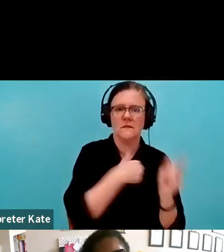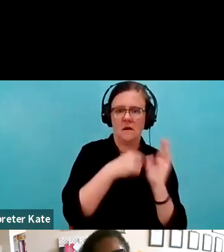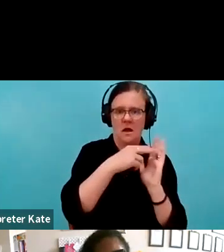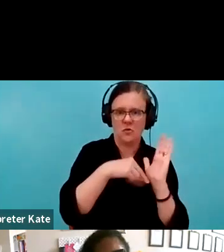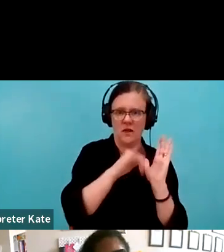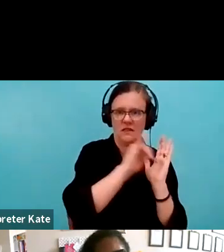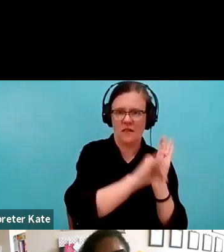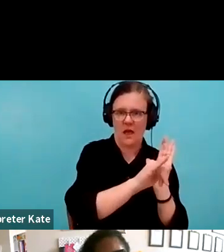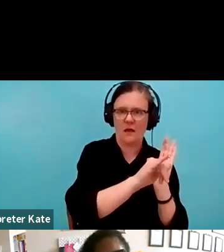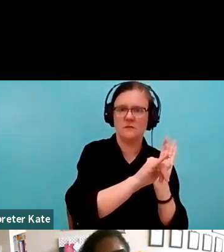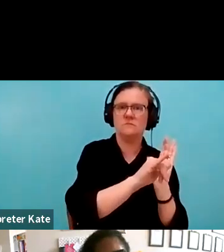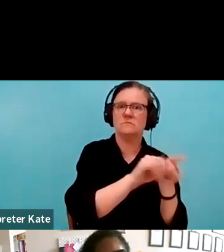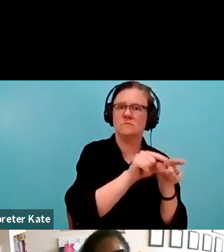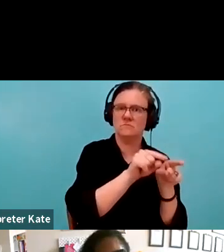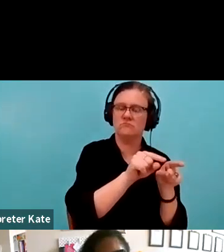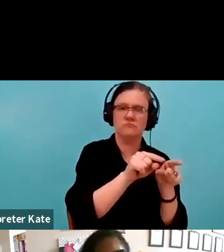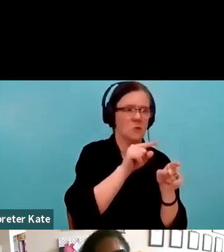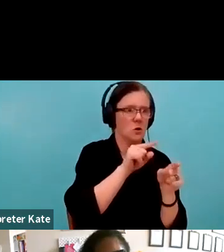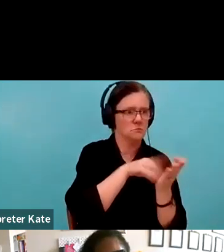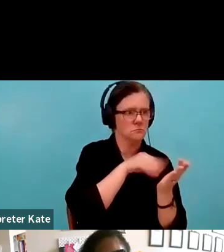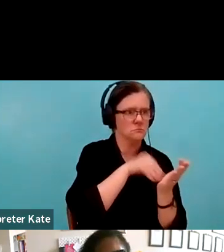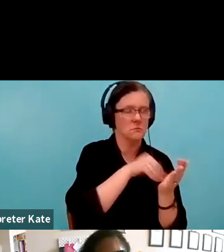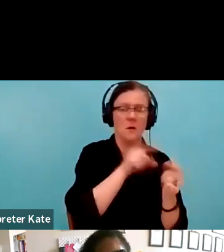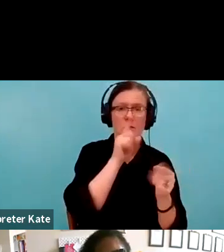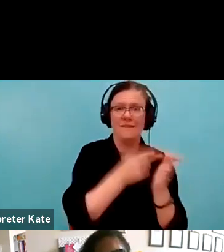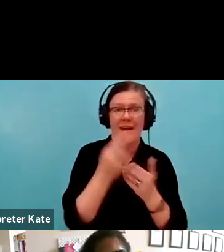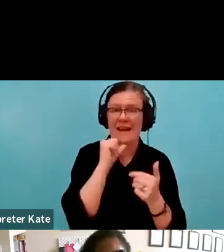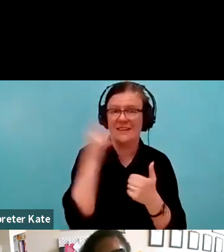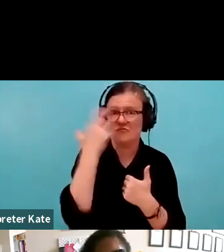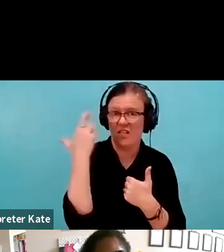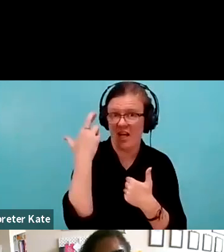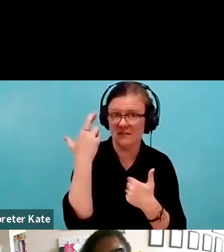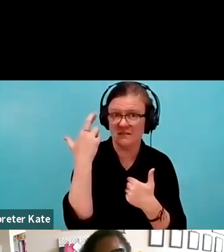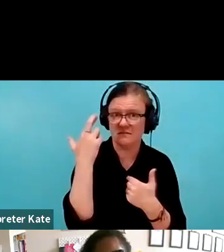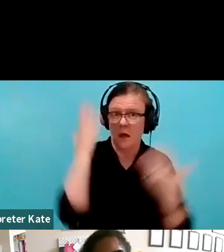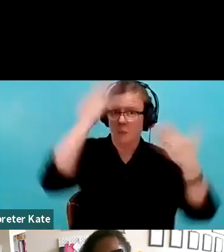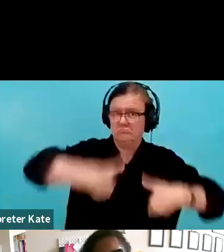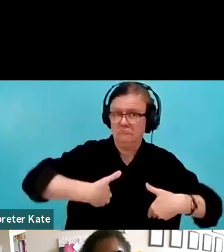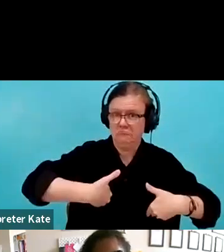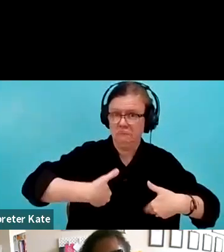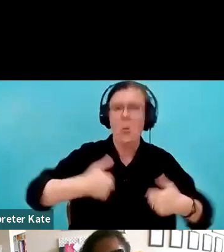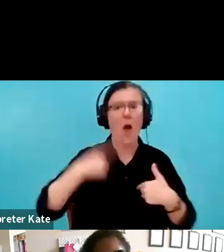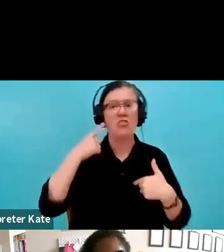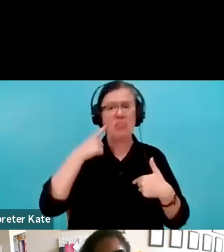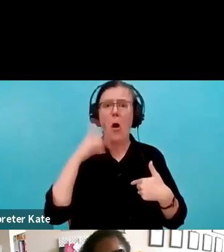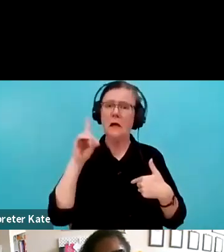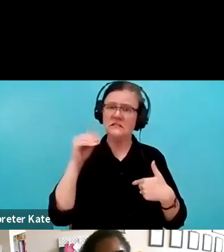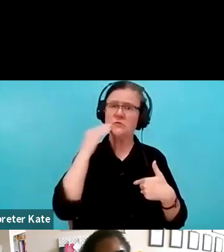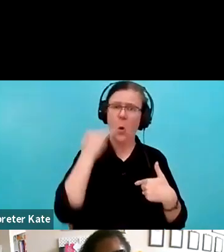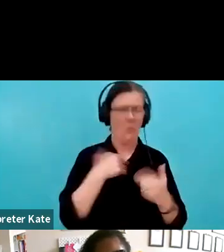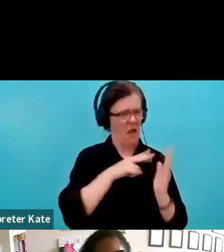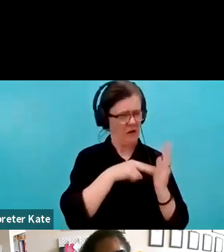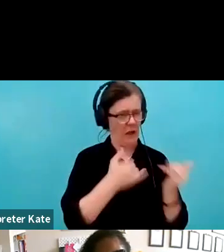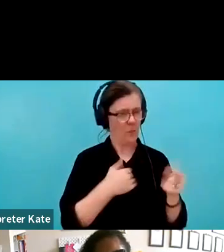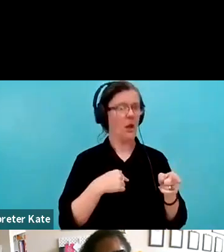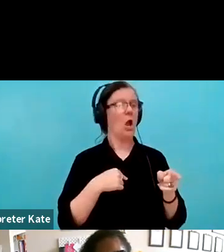deal of knowledge that I didn't know I didn't have. And that I have an appreciation